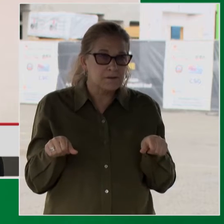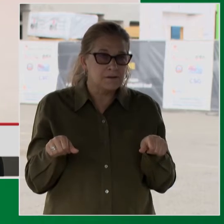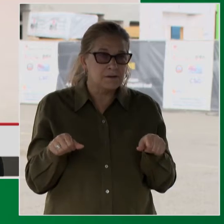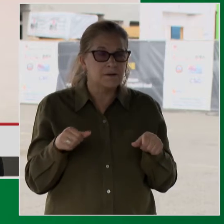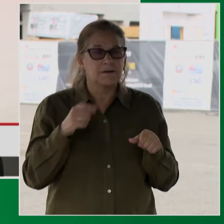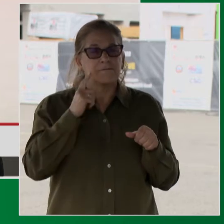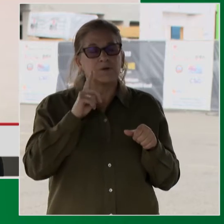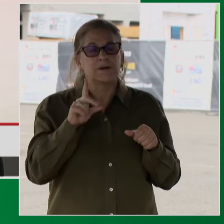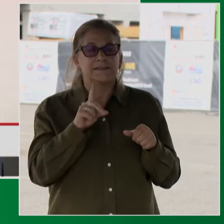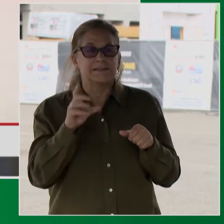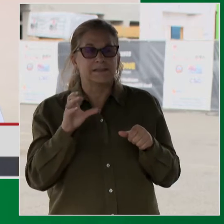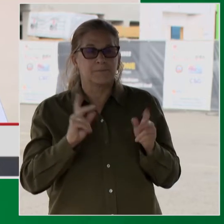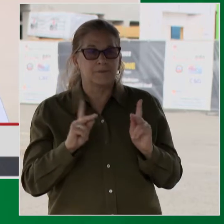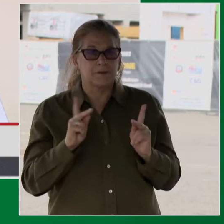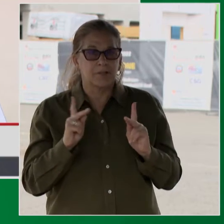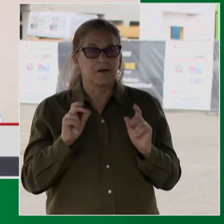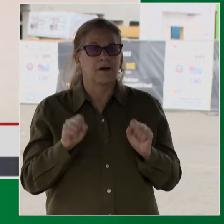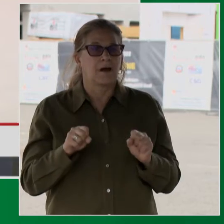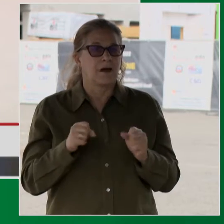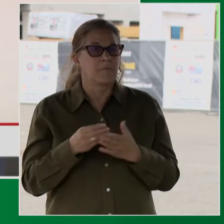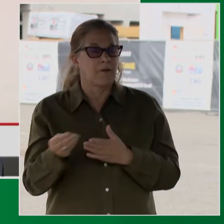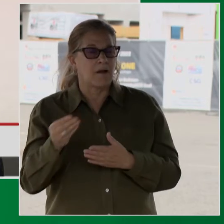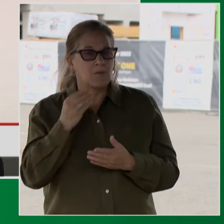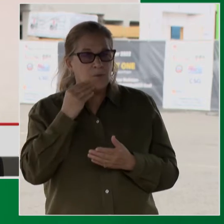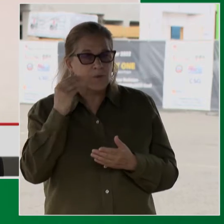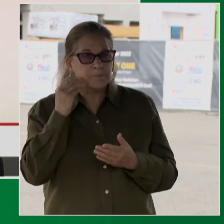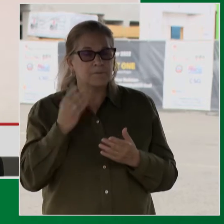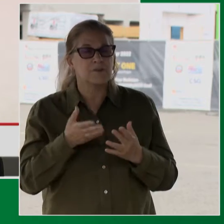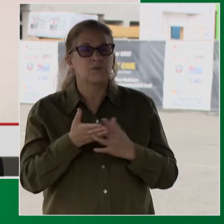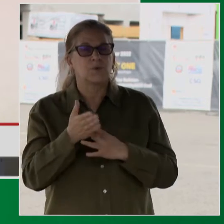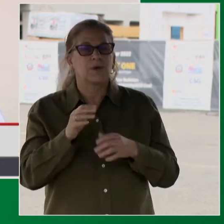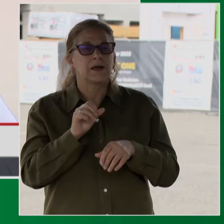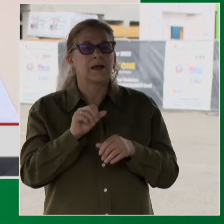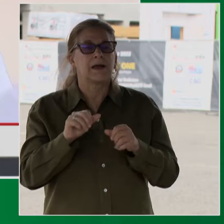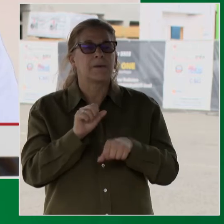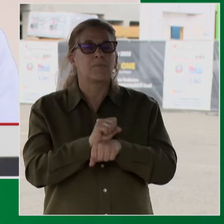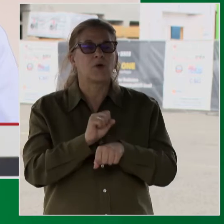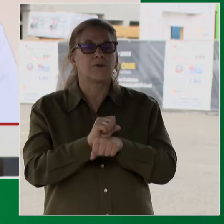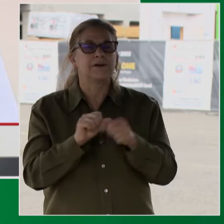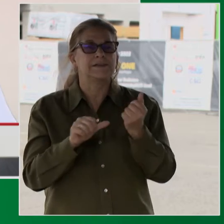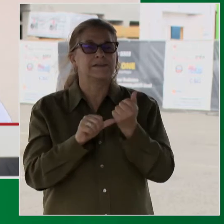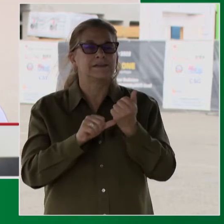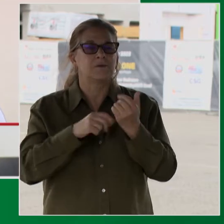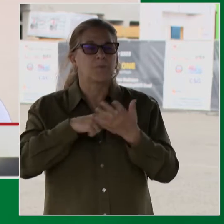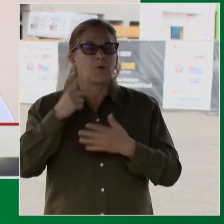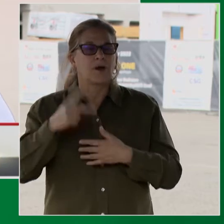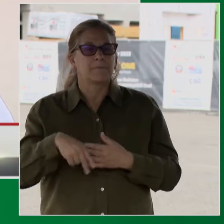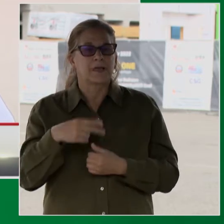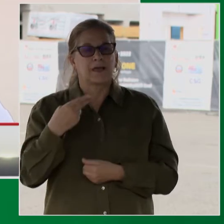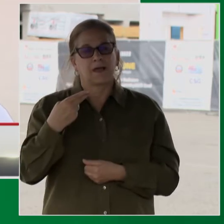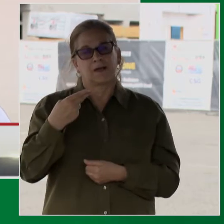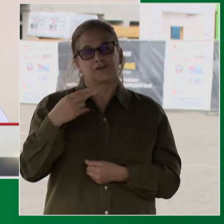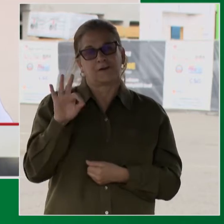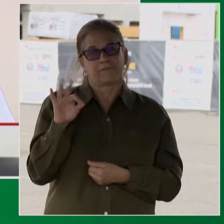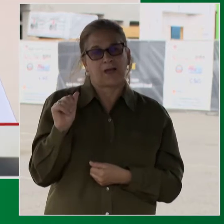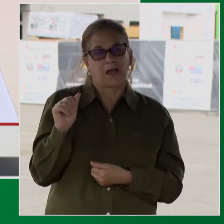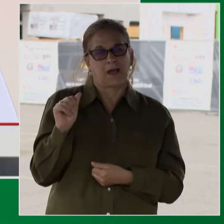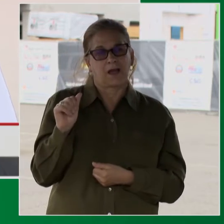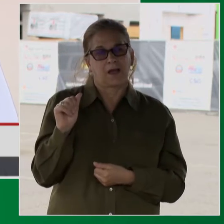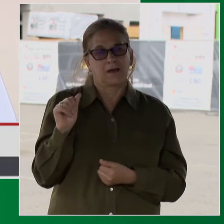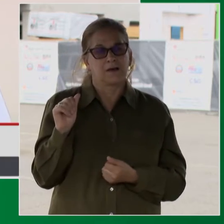to be able to purchase homes as well through the Employee Assisted Housing Program. HFA is one of our administrators. They are the